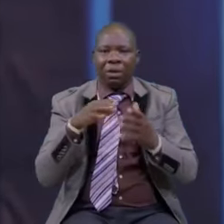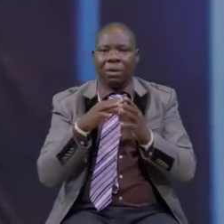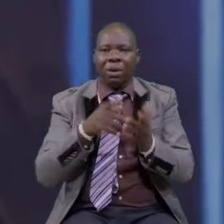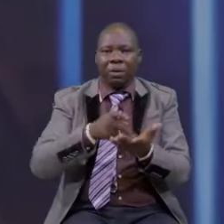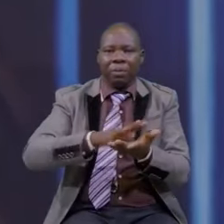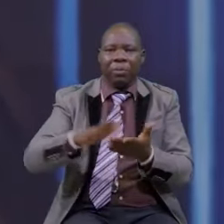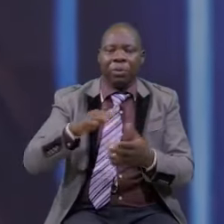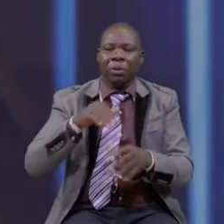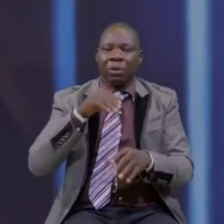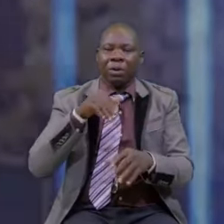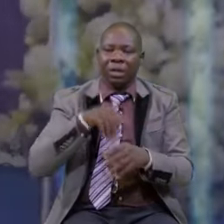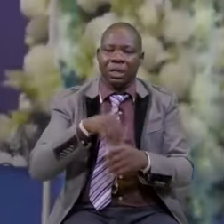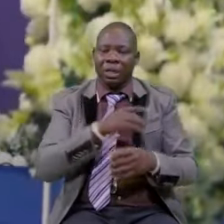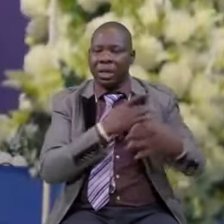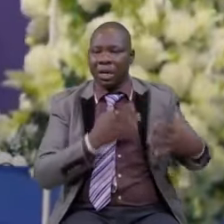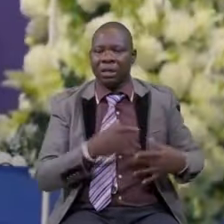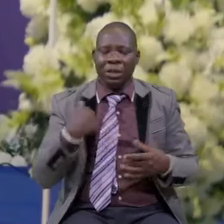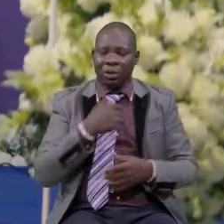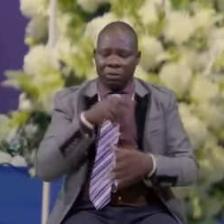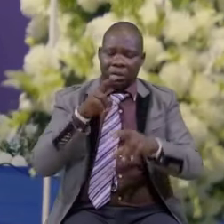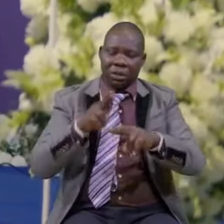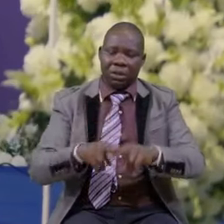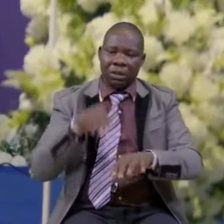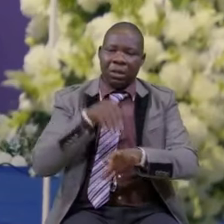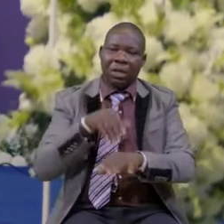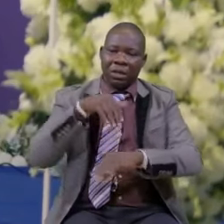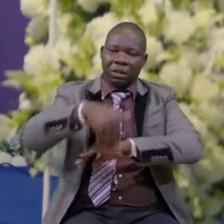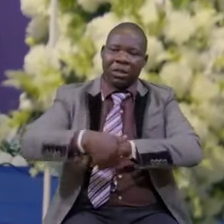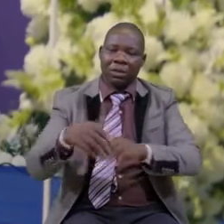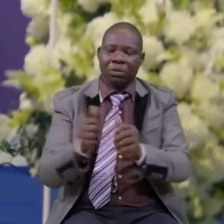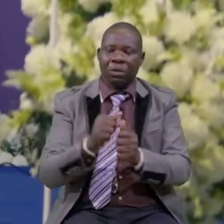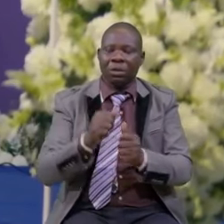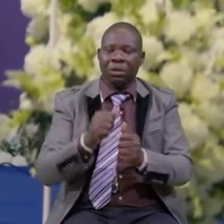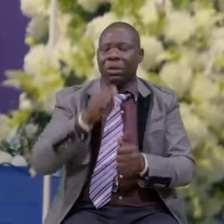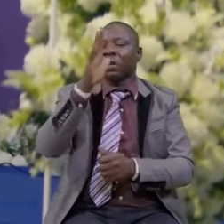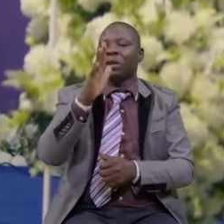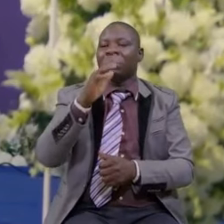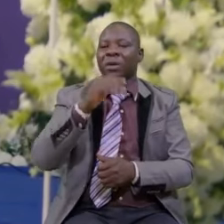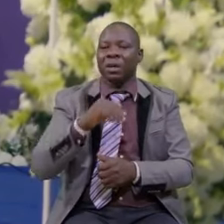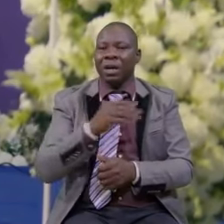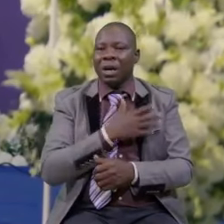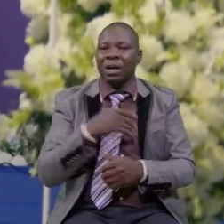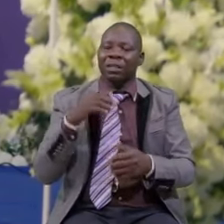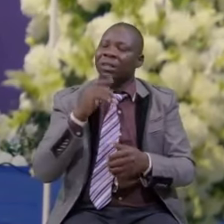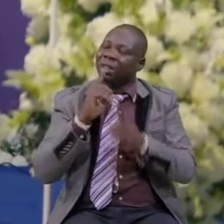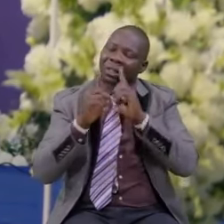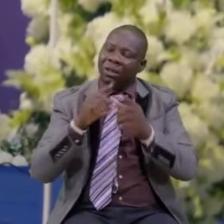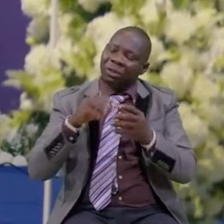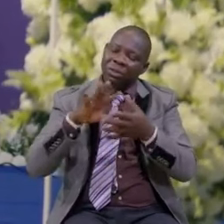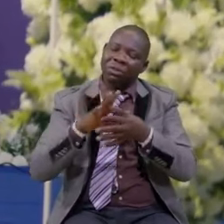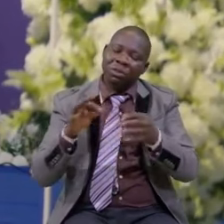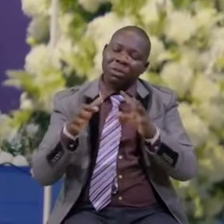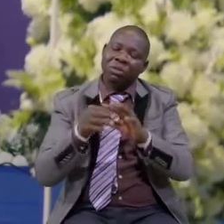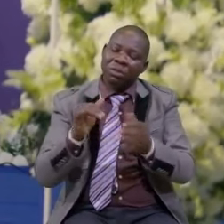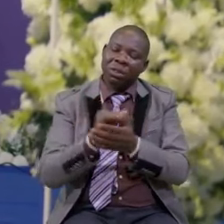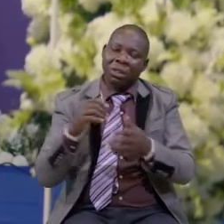grandma, and you know, grandma is telling story, and these stories, they do not edify the heart.